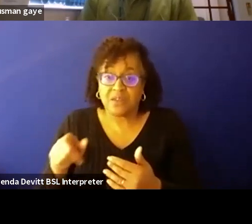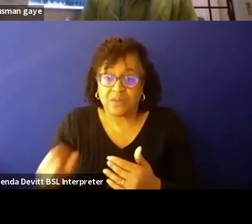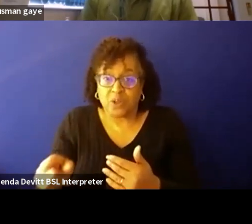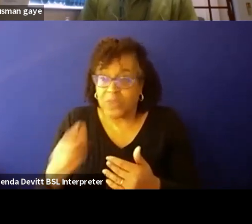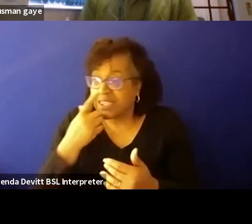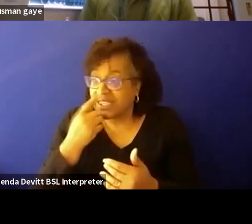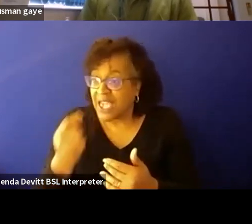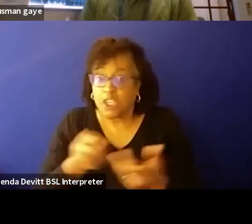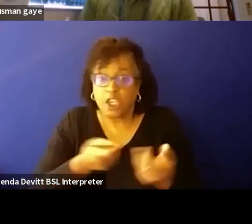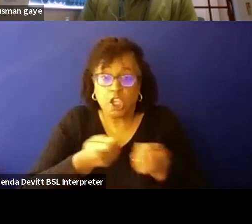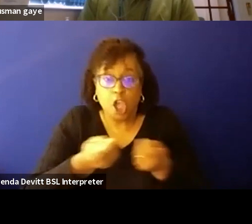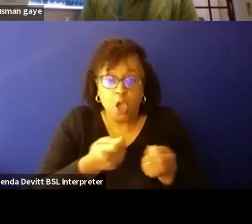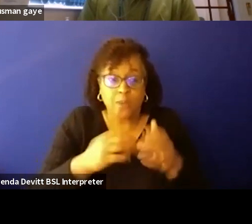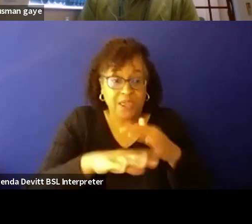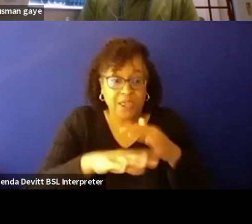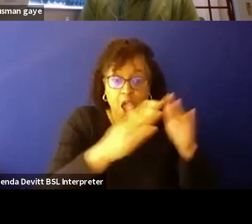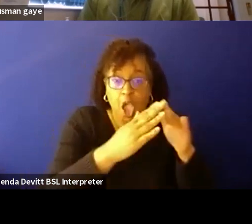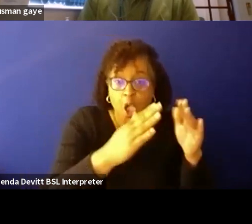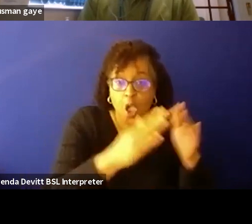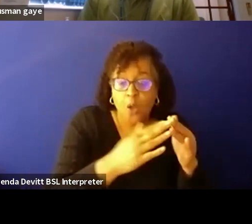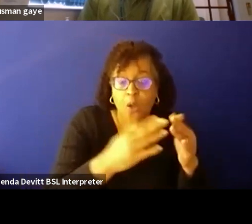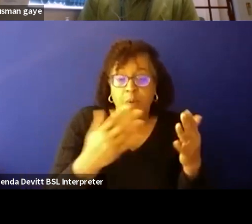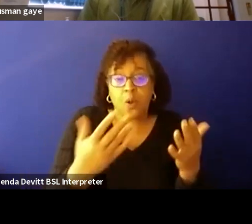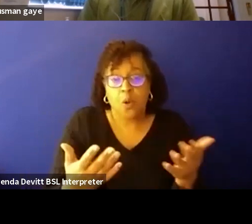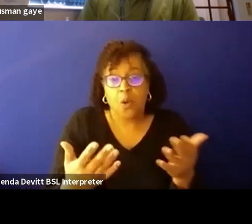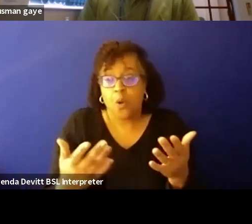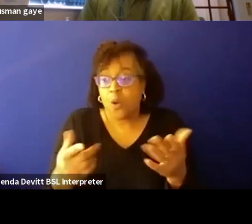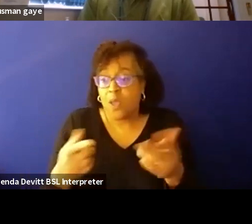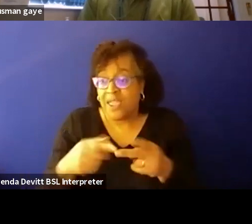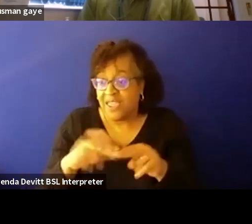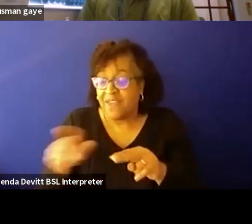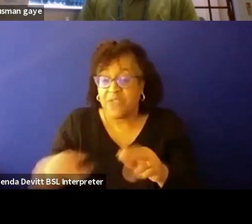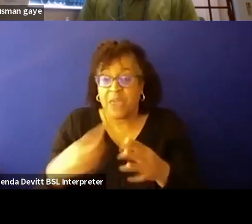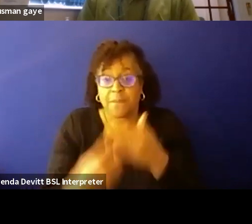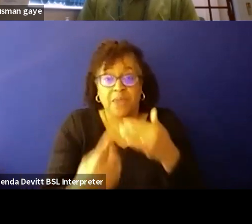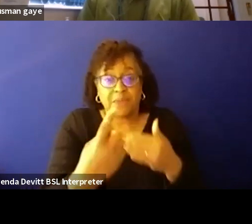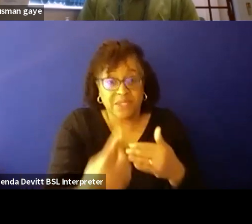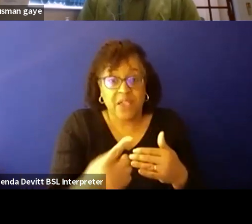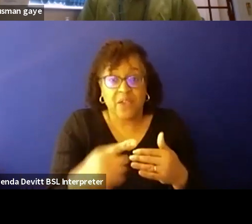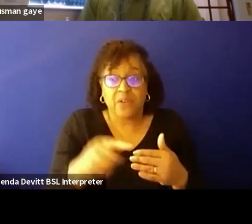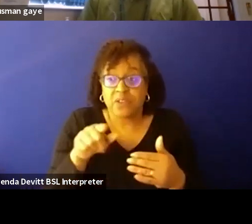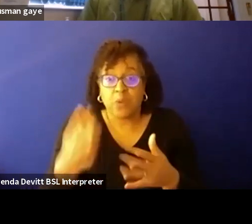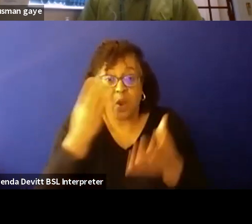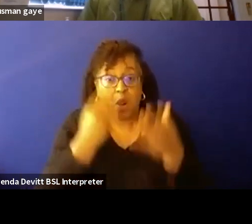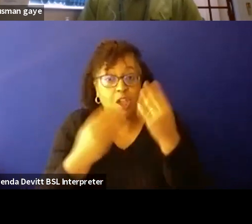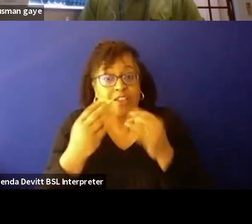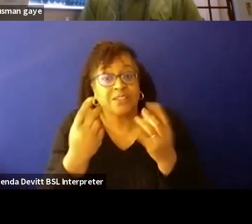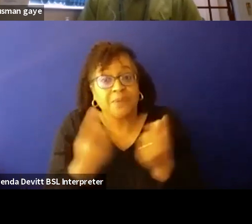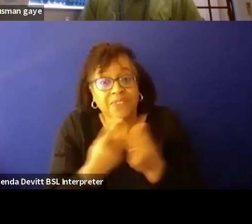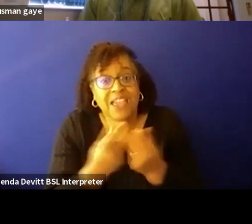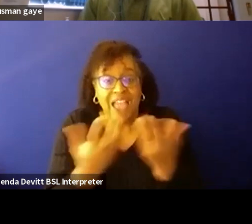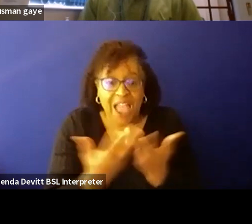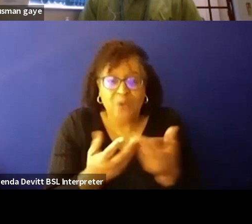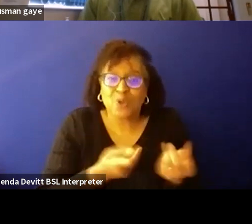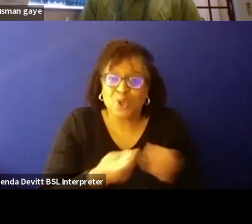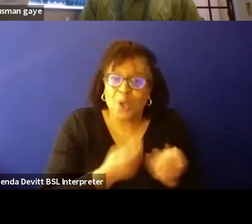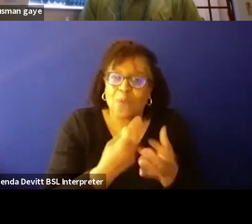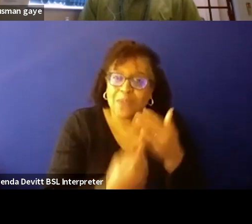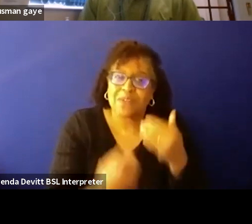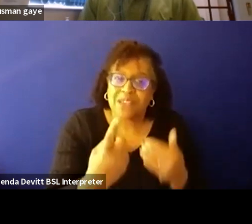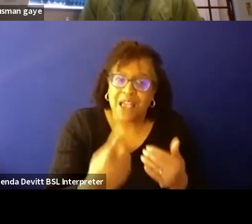like that. That if they go on their own, they will learn something. Not because, you know, they have